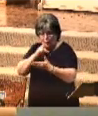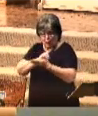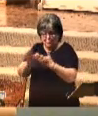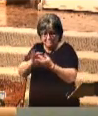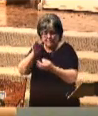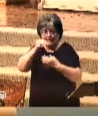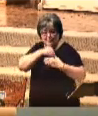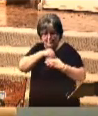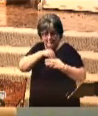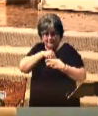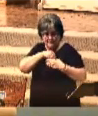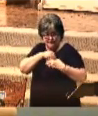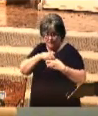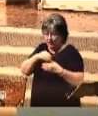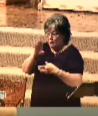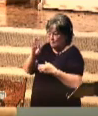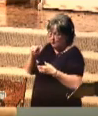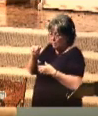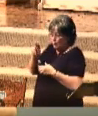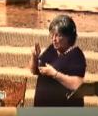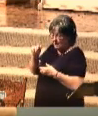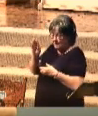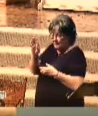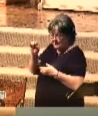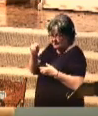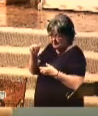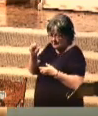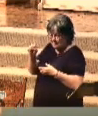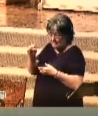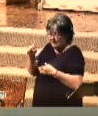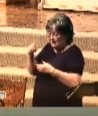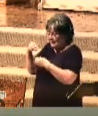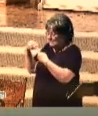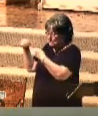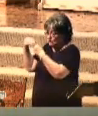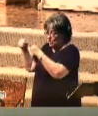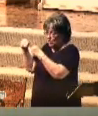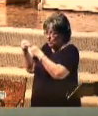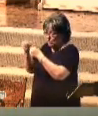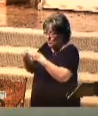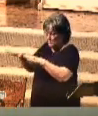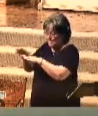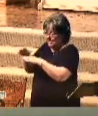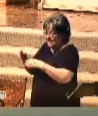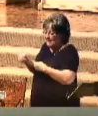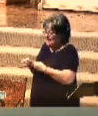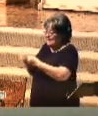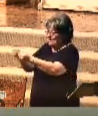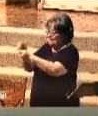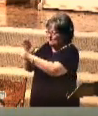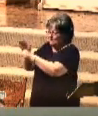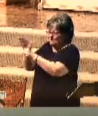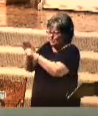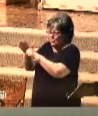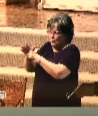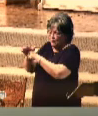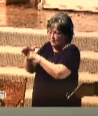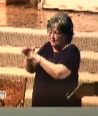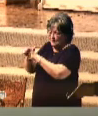Barnabas, whenever a need was presented, he went and sold property, and he brought the whole amount and said,